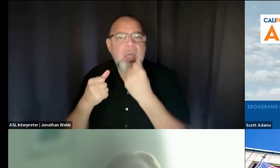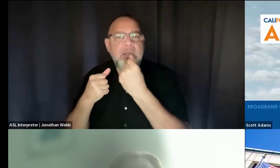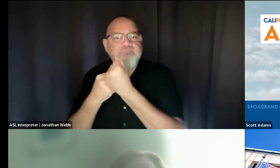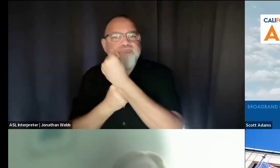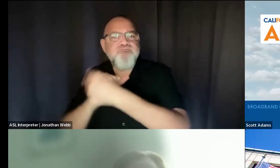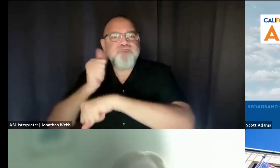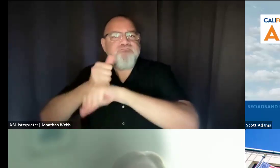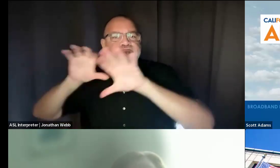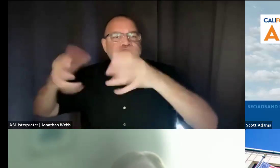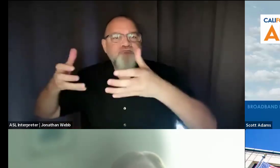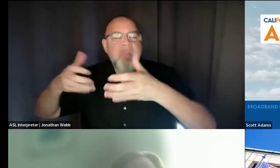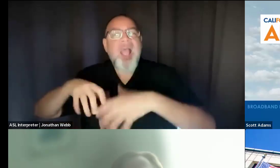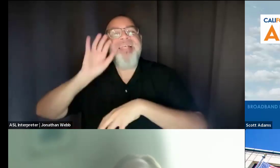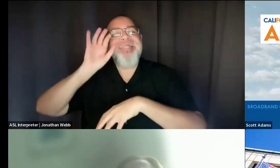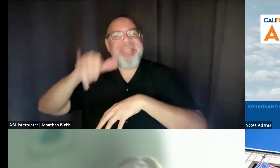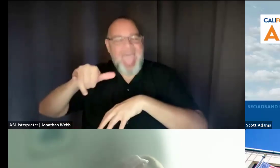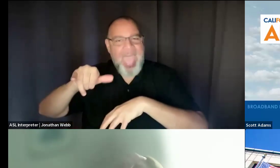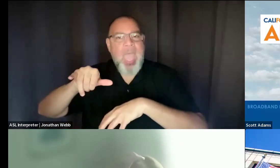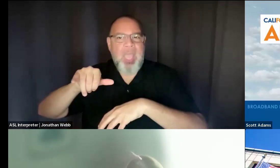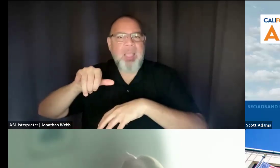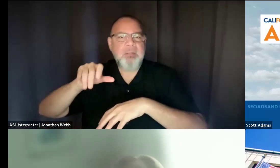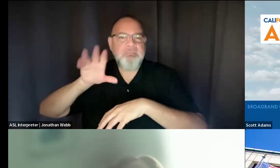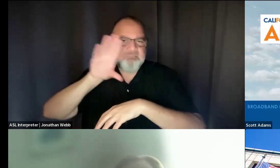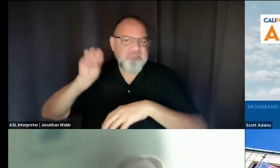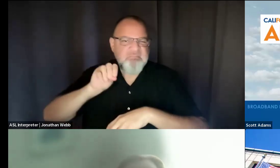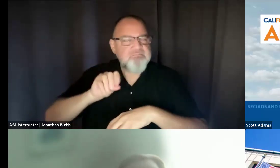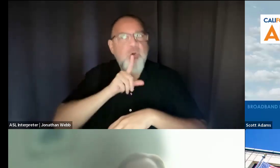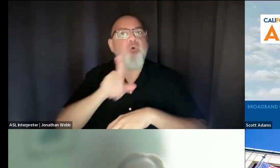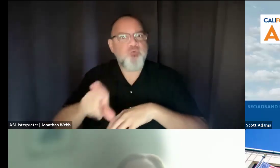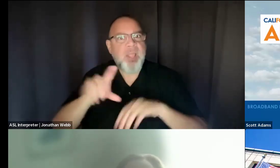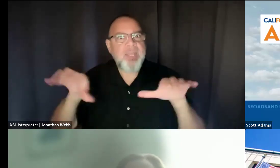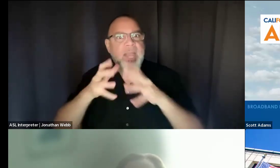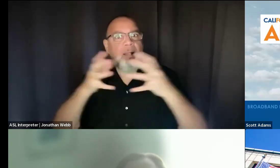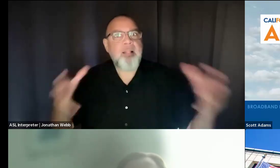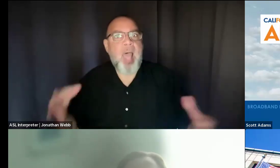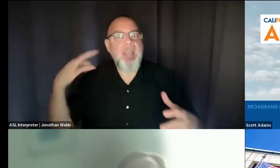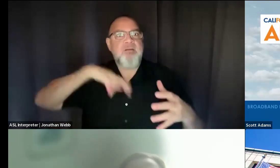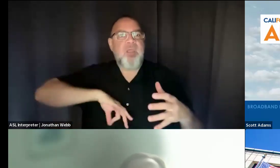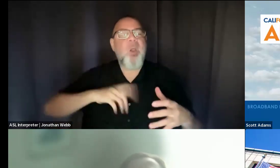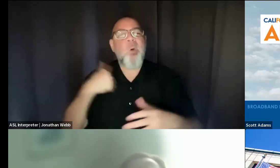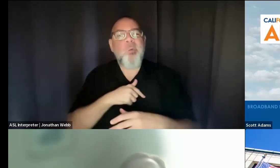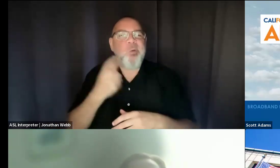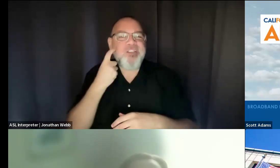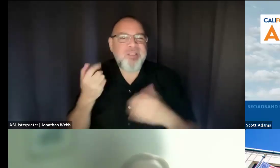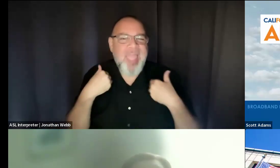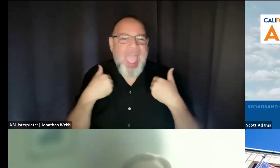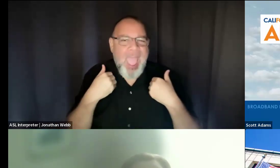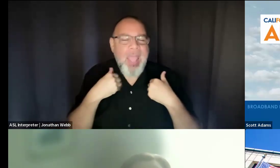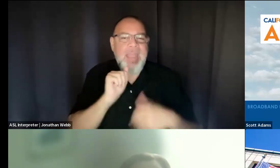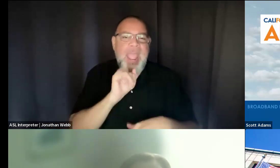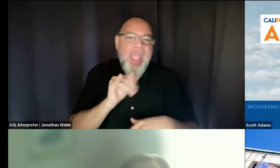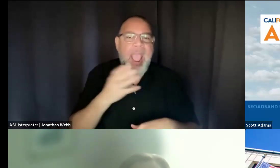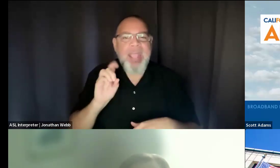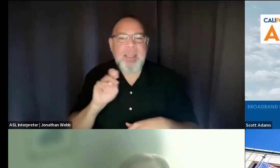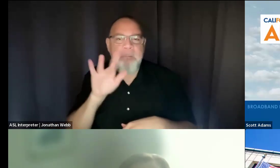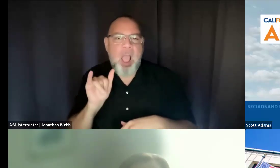that, works in the space as well. They had just a recent, I think, AI and democracy cohort. My point being is that